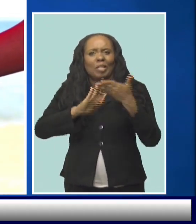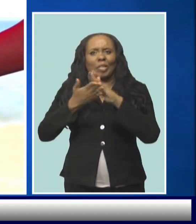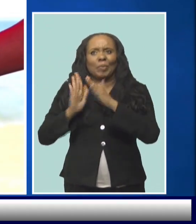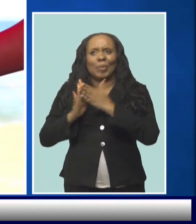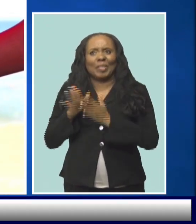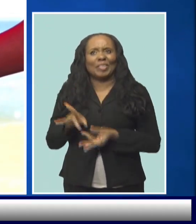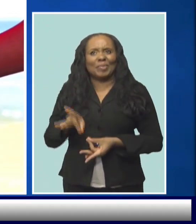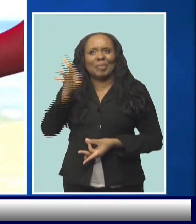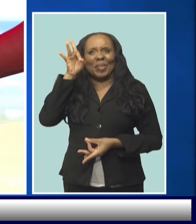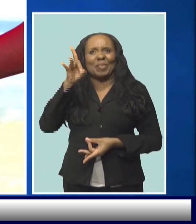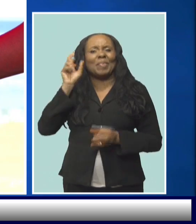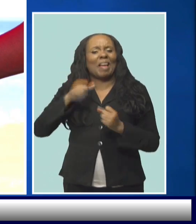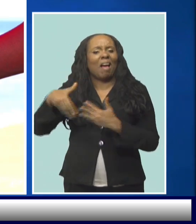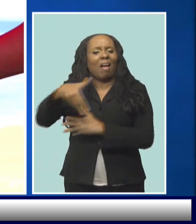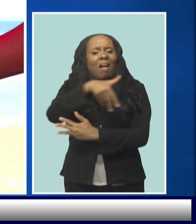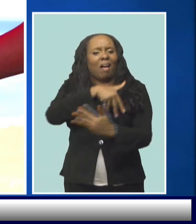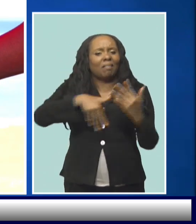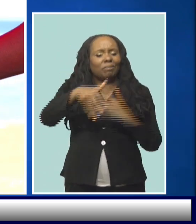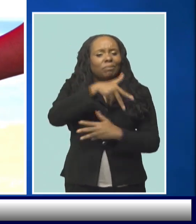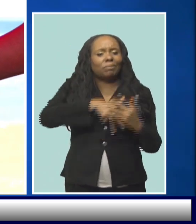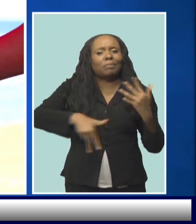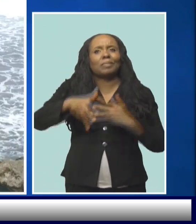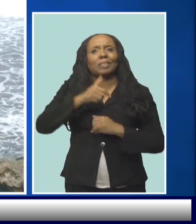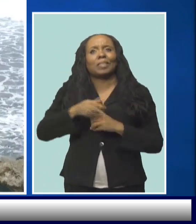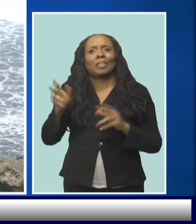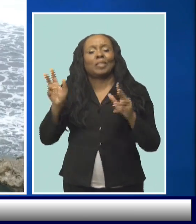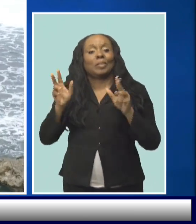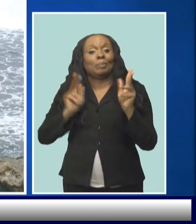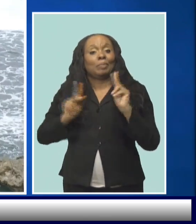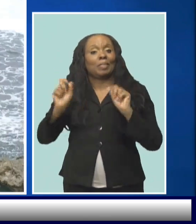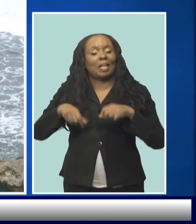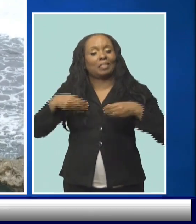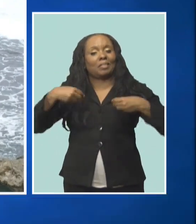spirit where we can fellowship and people can shop